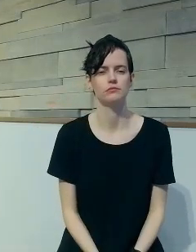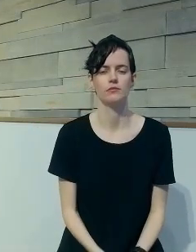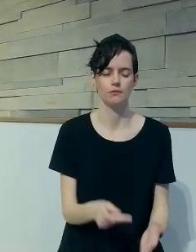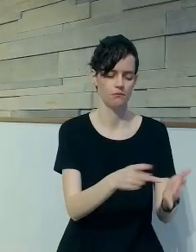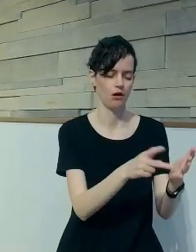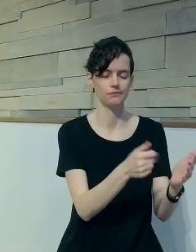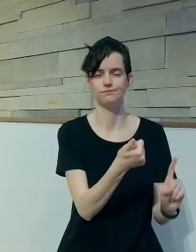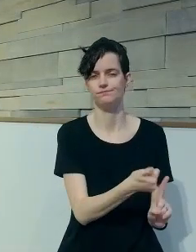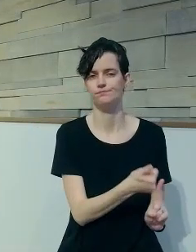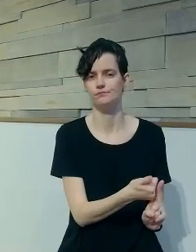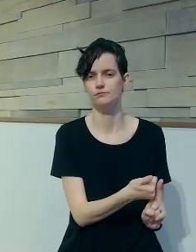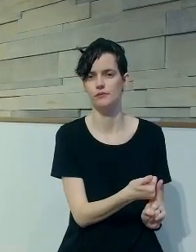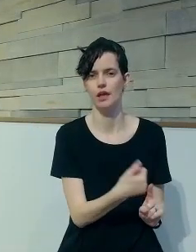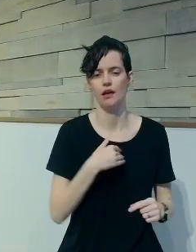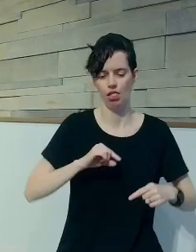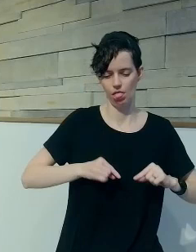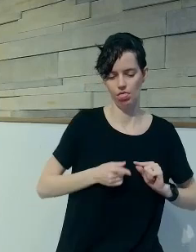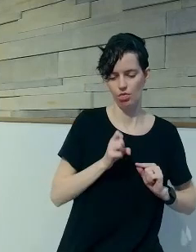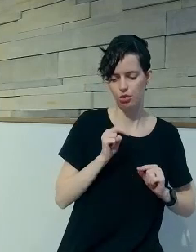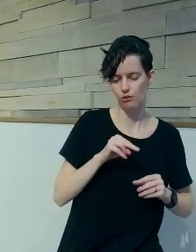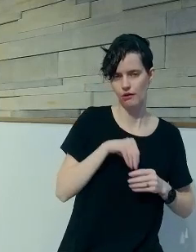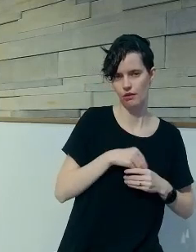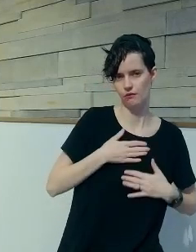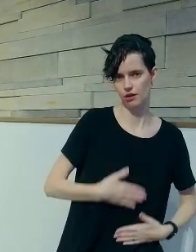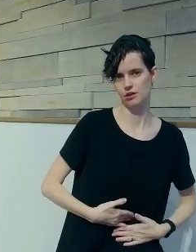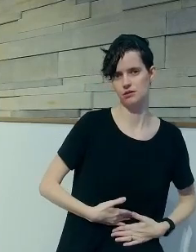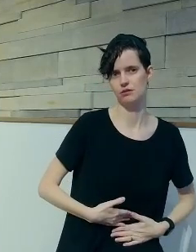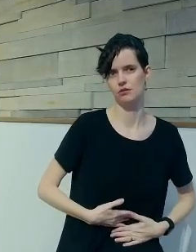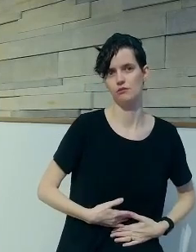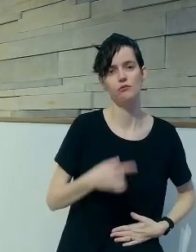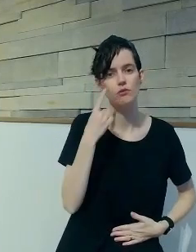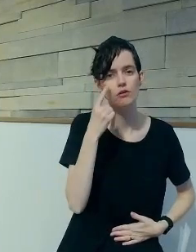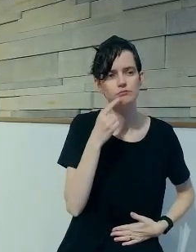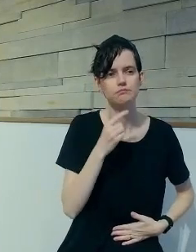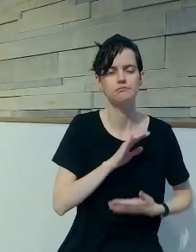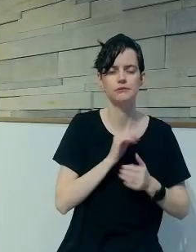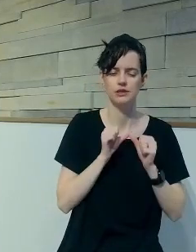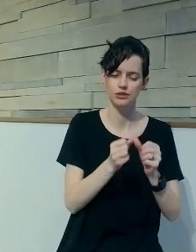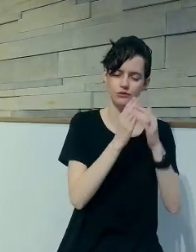Paul, you have a thorn in the flesh to keep you humble